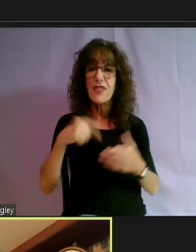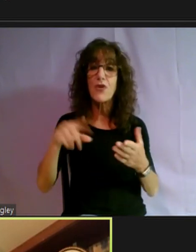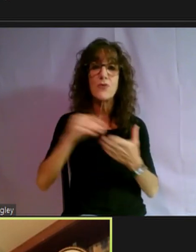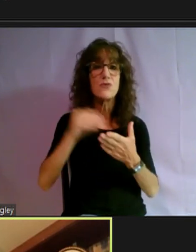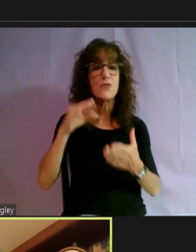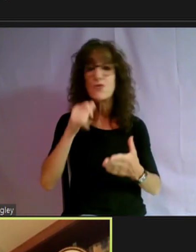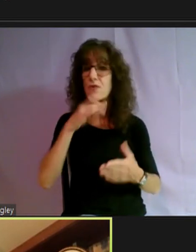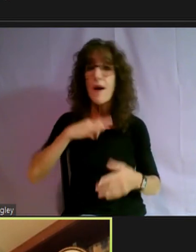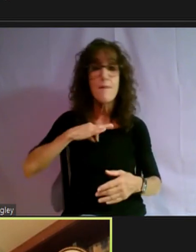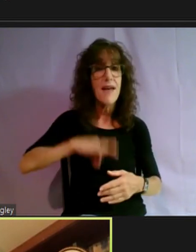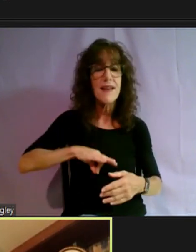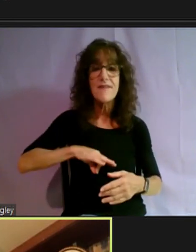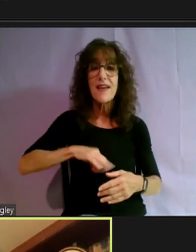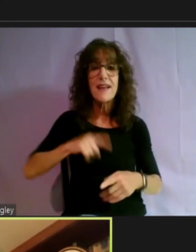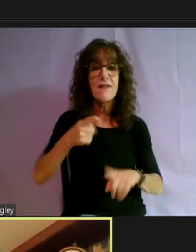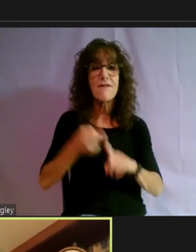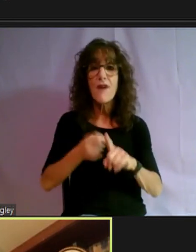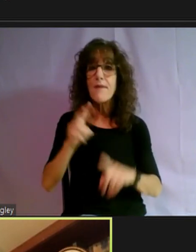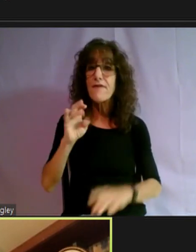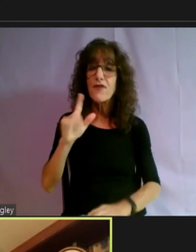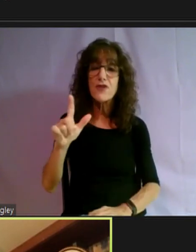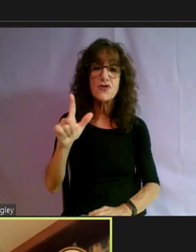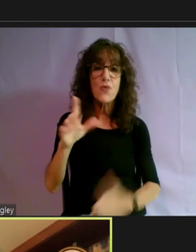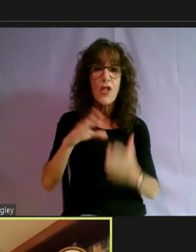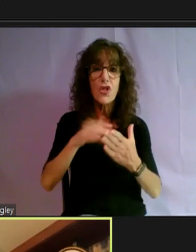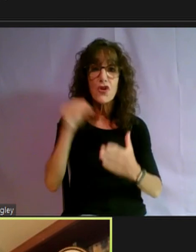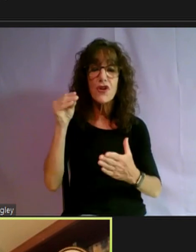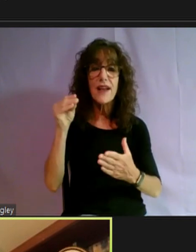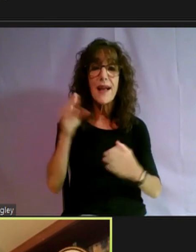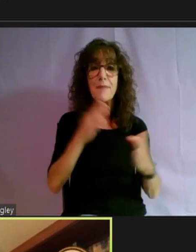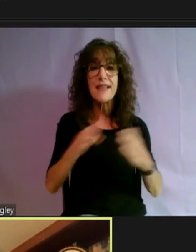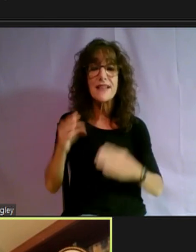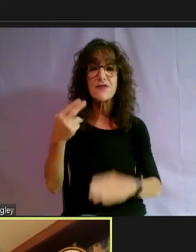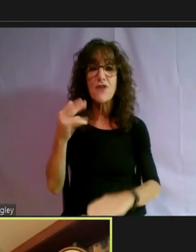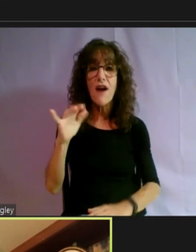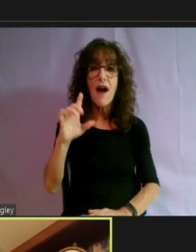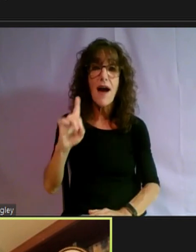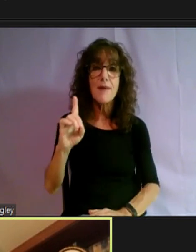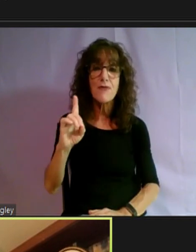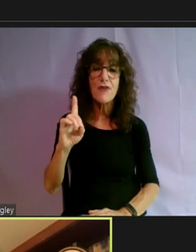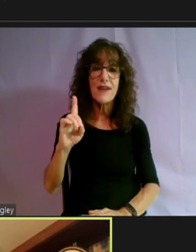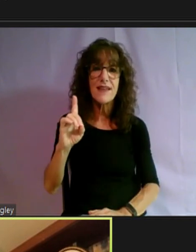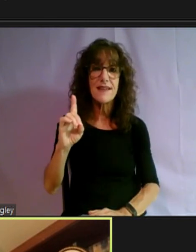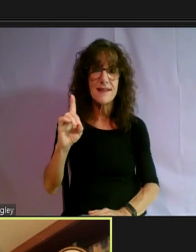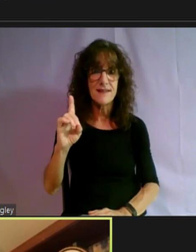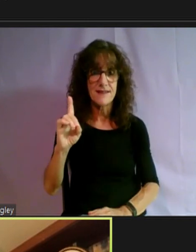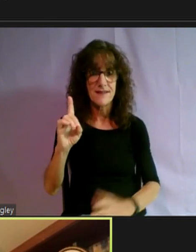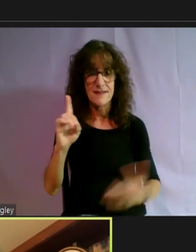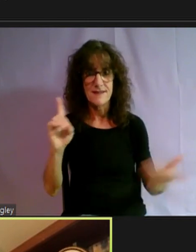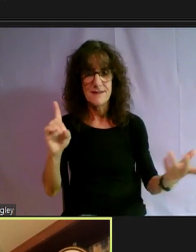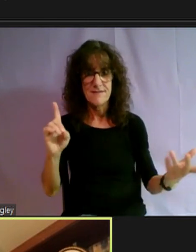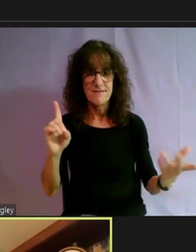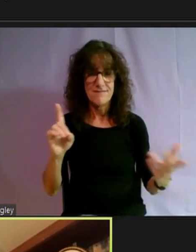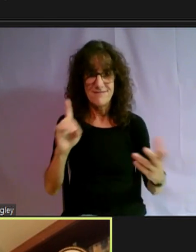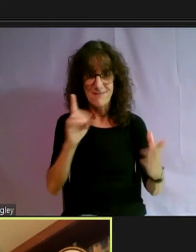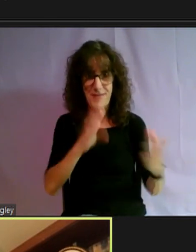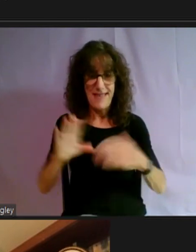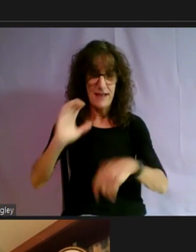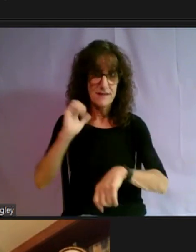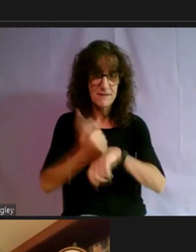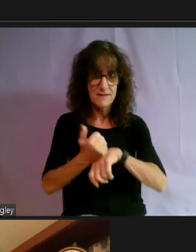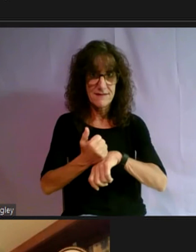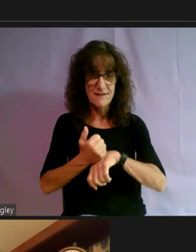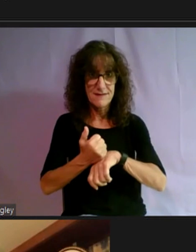not benefit from virtual learning. Are plans for a hybrid return to elementary school in place? Kristen. I